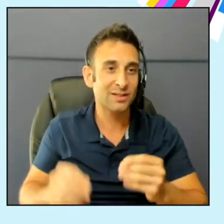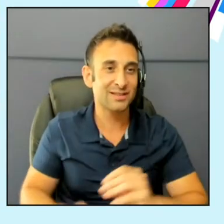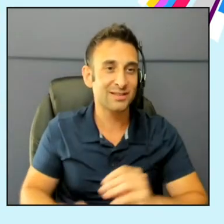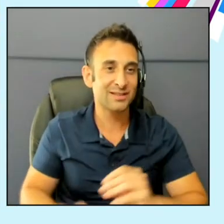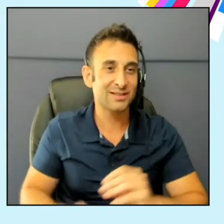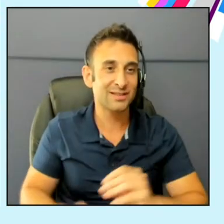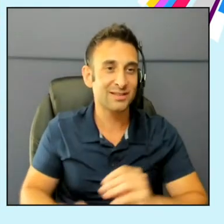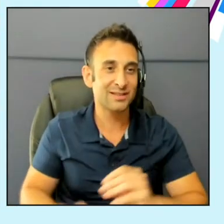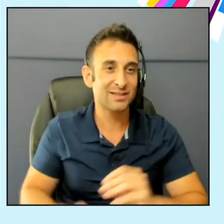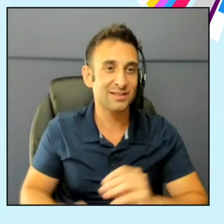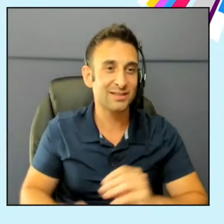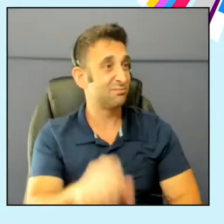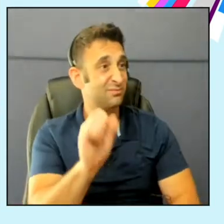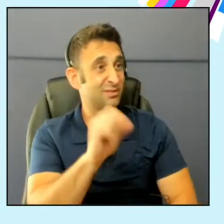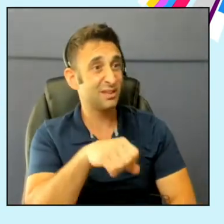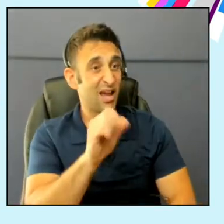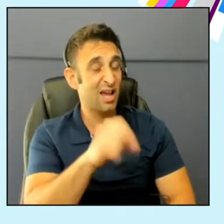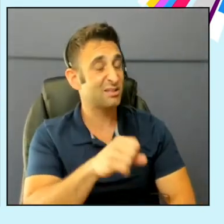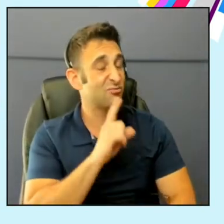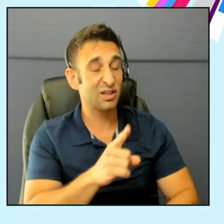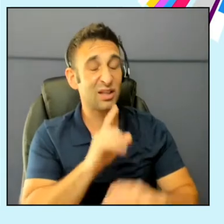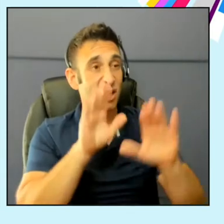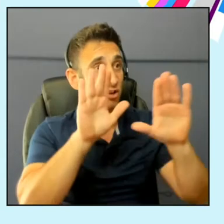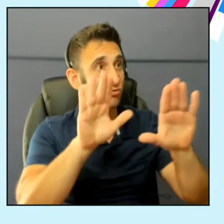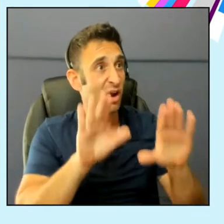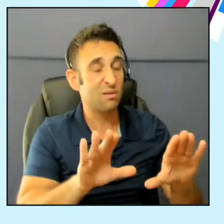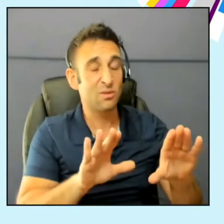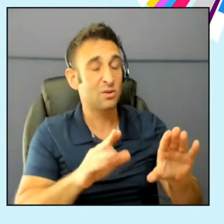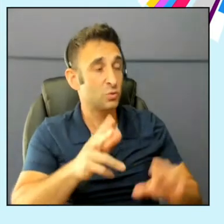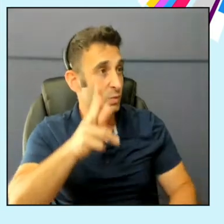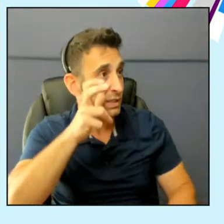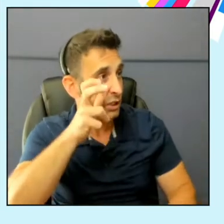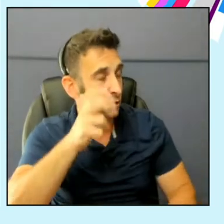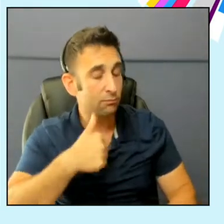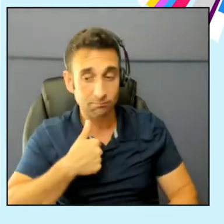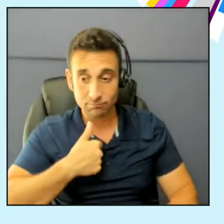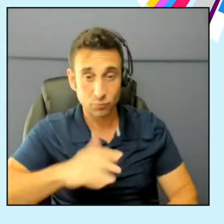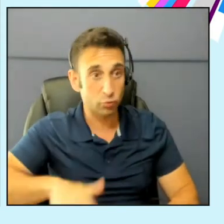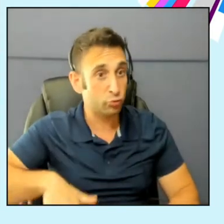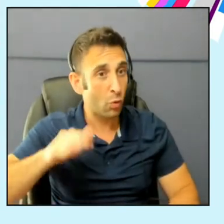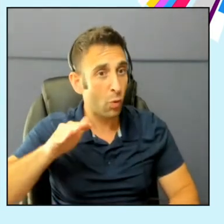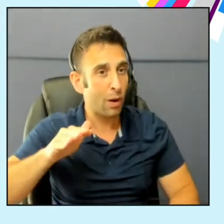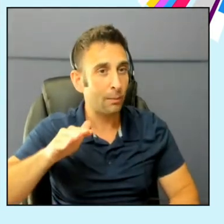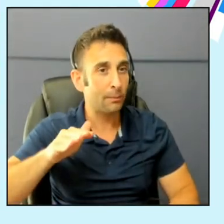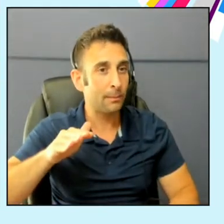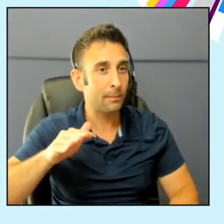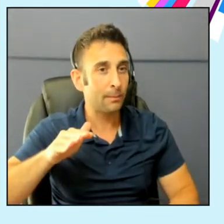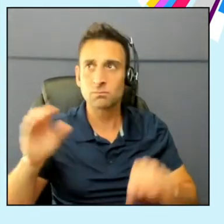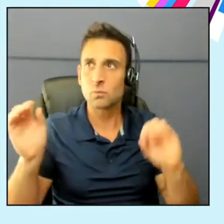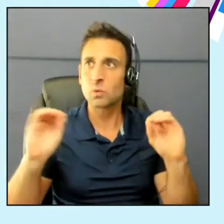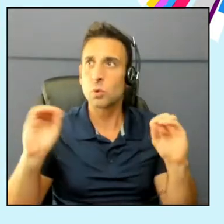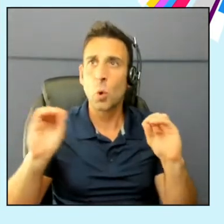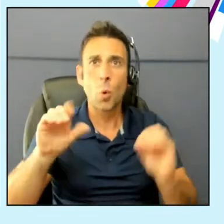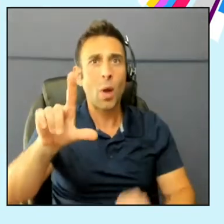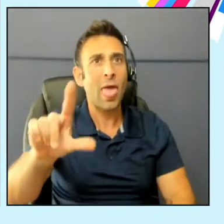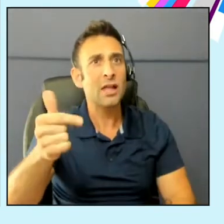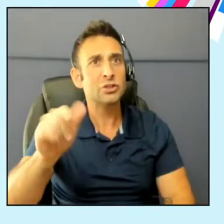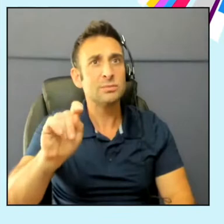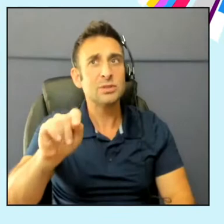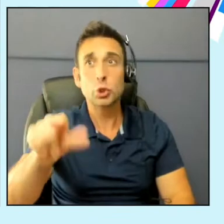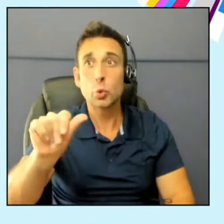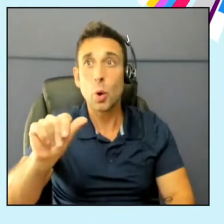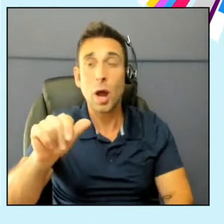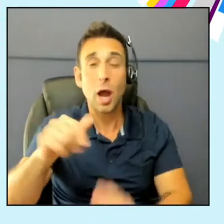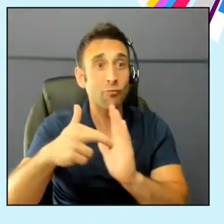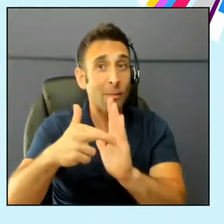Yes, it was so incredible to hear. And, you know, just growing up, I remember, well, I don't remember having any LGBTQIA plus representation in video